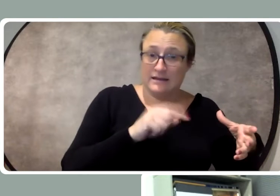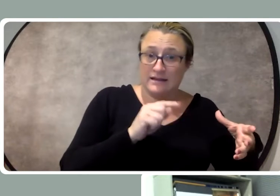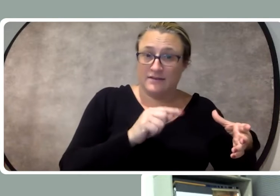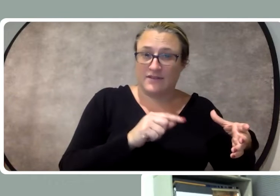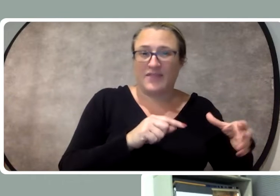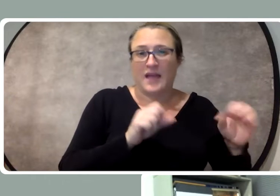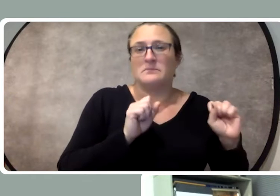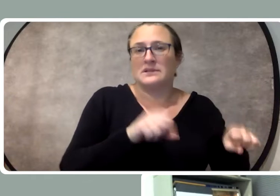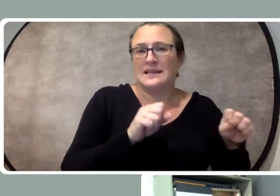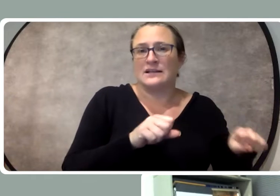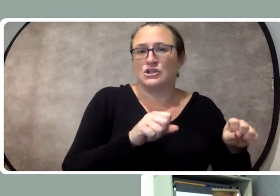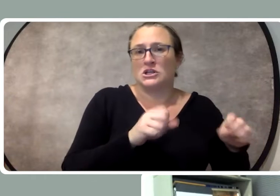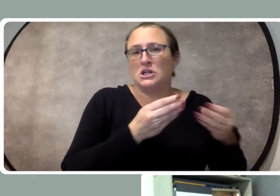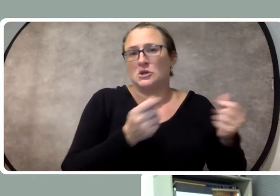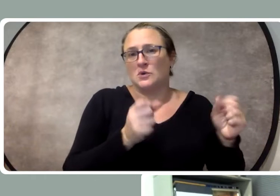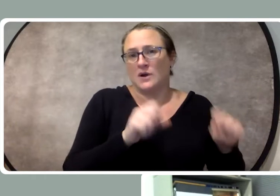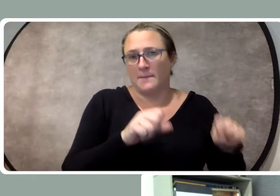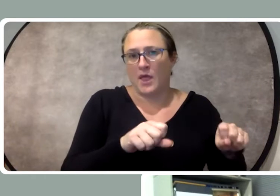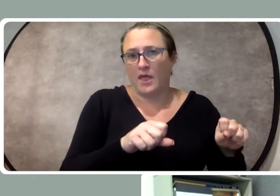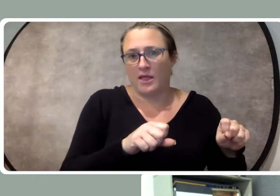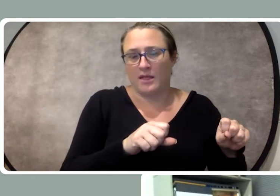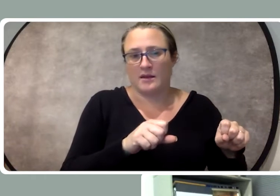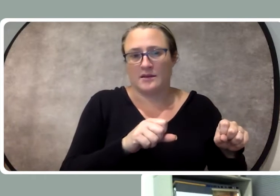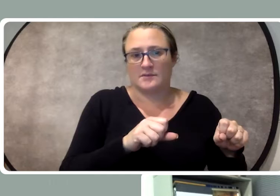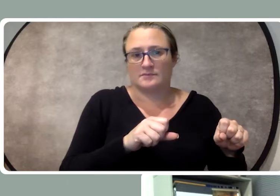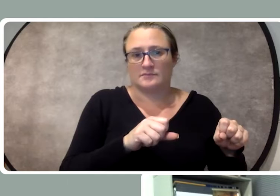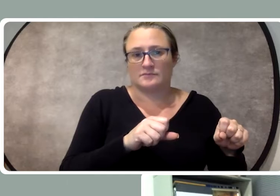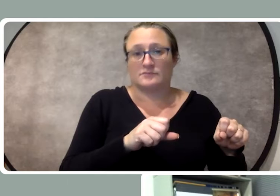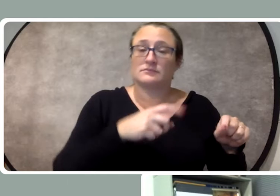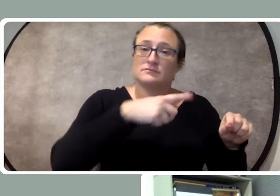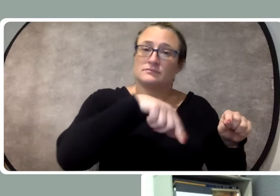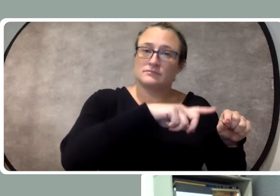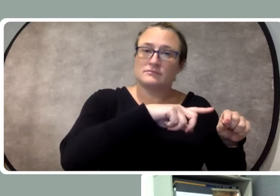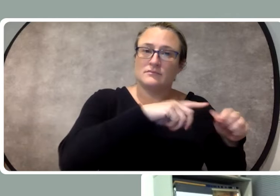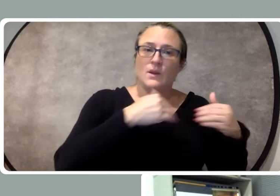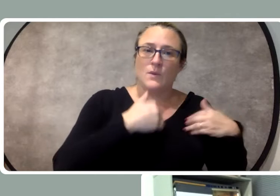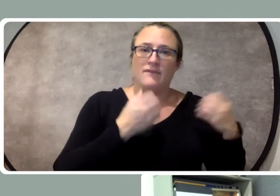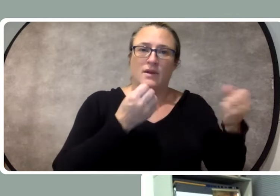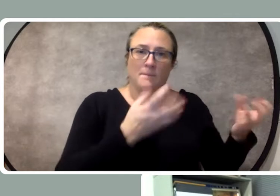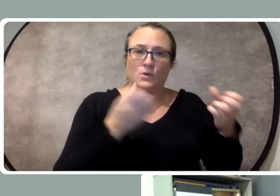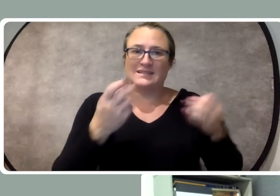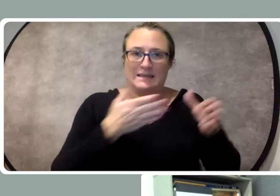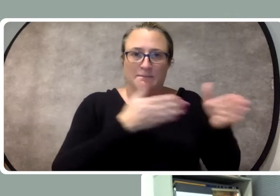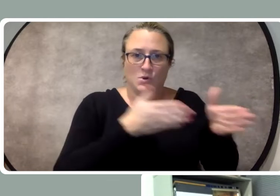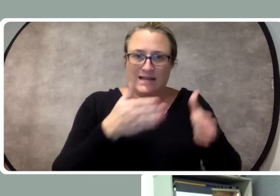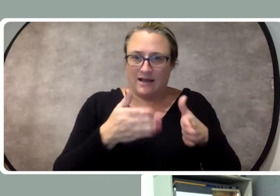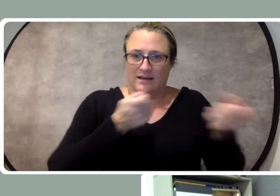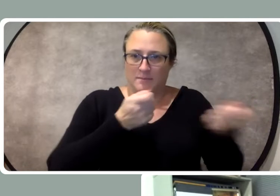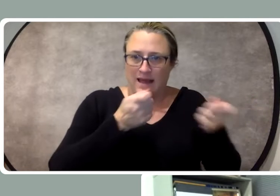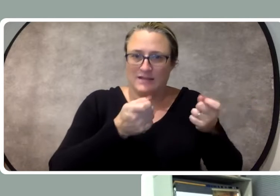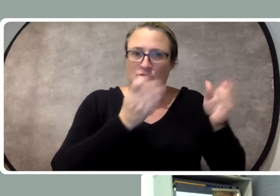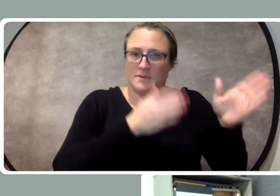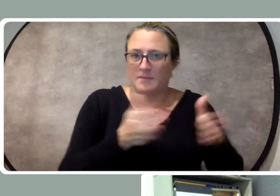potentially curable. And for those patients, we involve a multimodality management plan